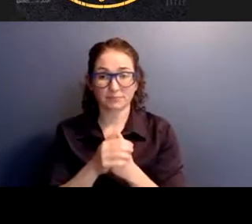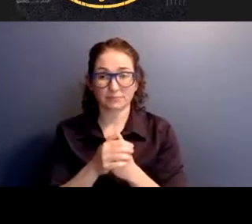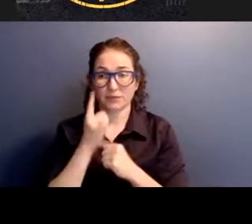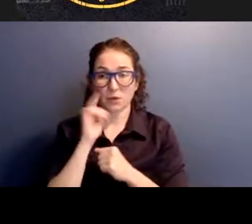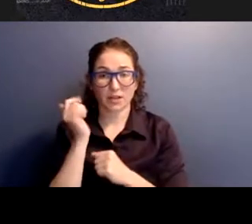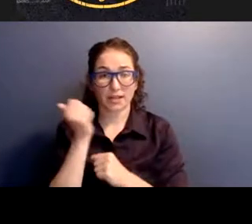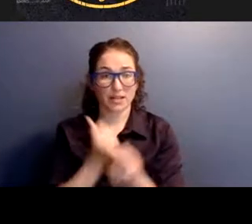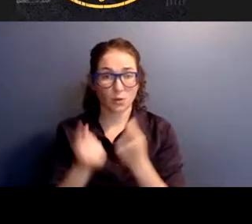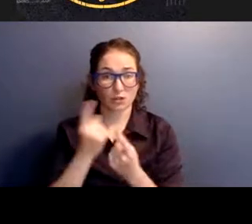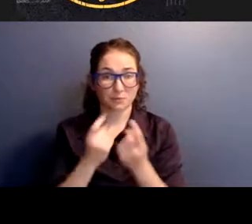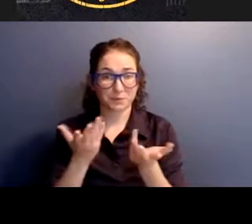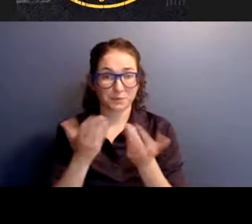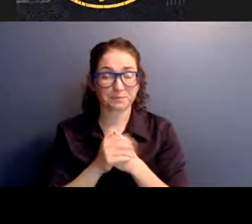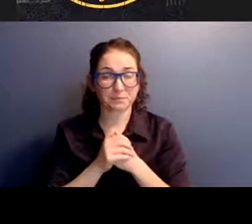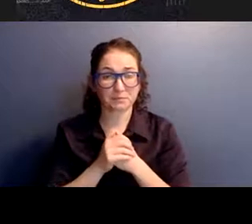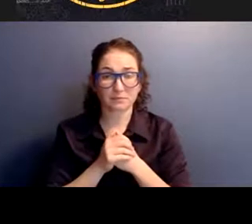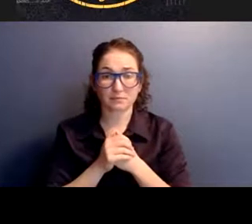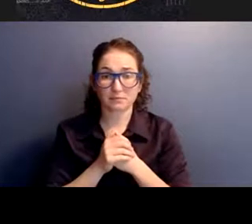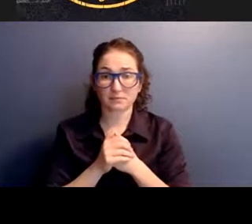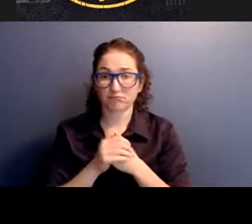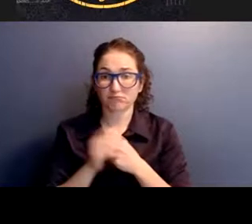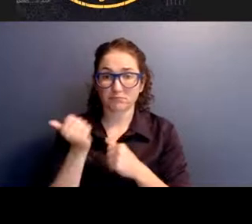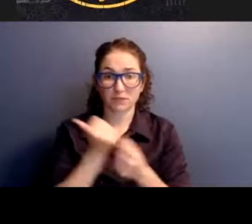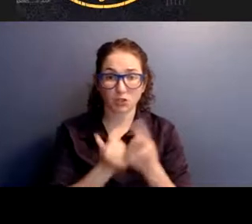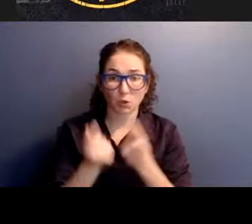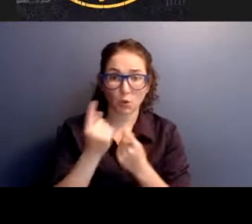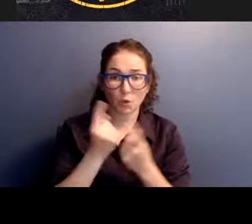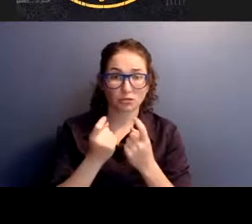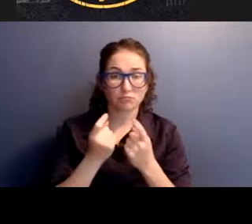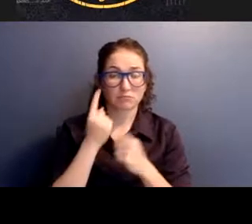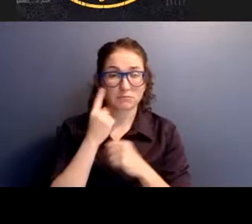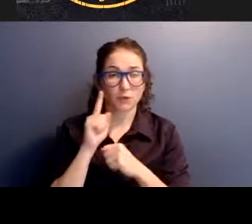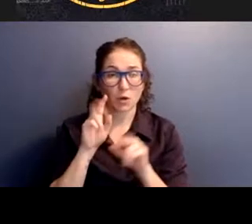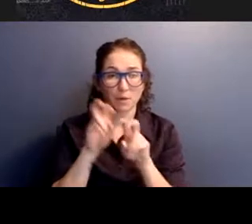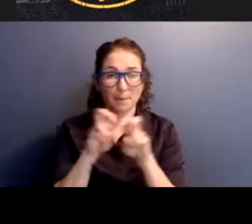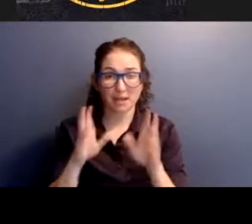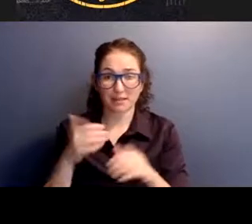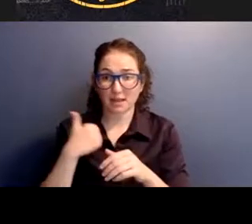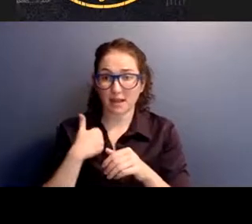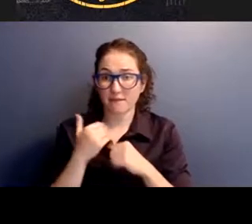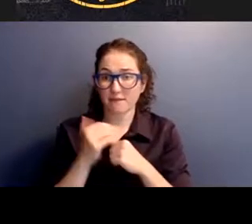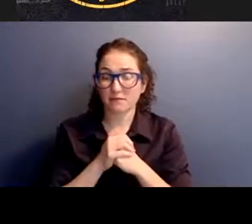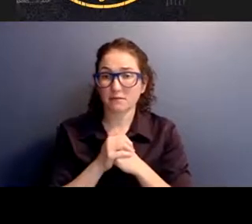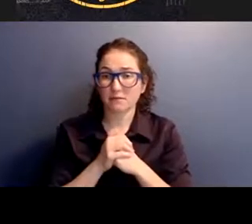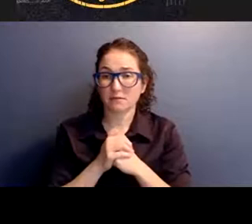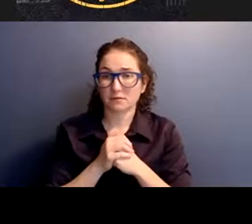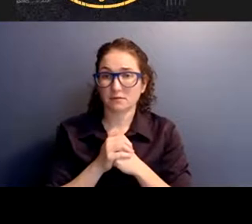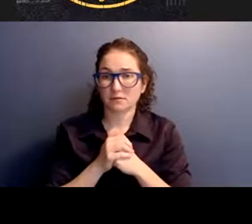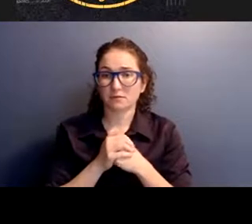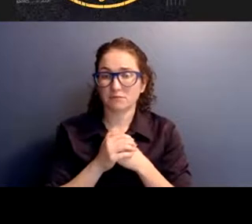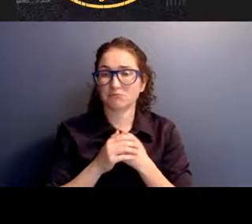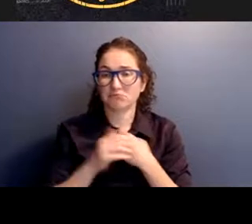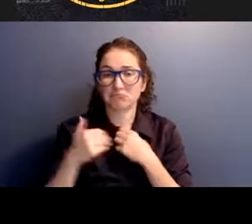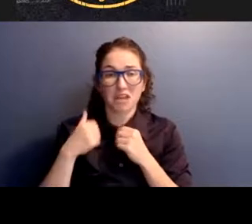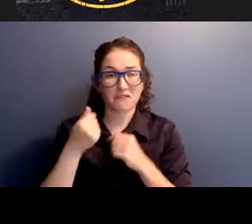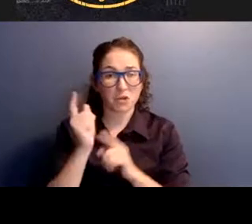for a Q&A. Does anyone have any questions for our panelists this evening? We have a